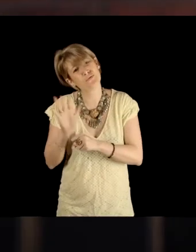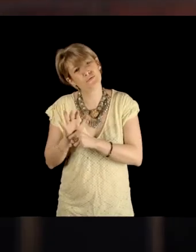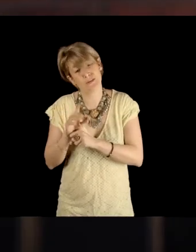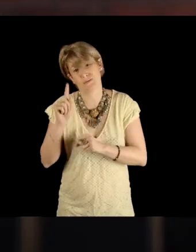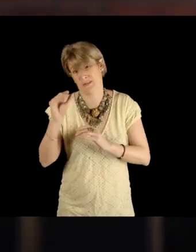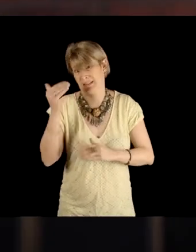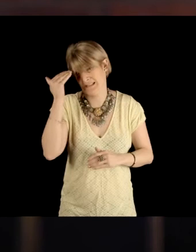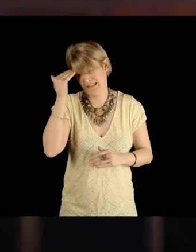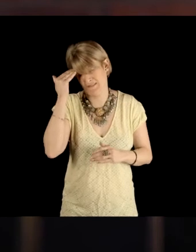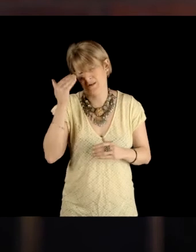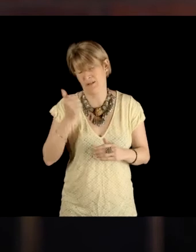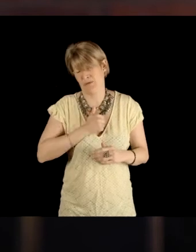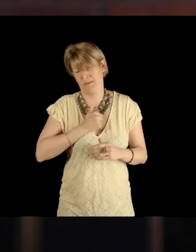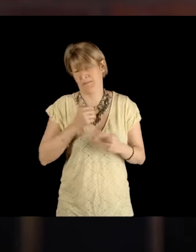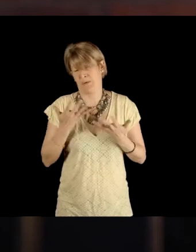If these seeds